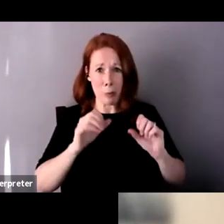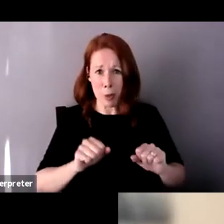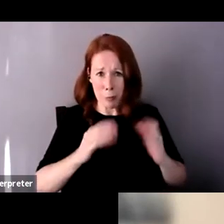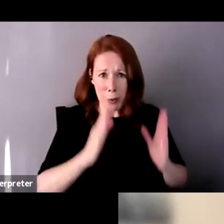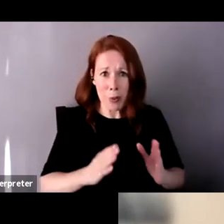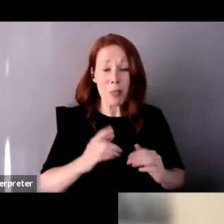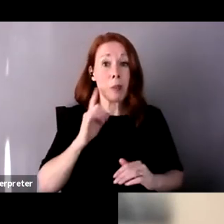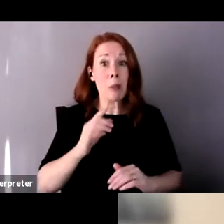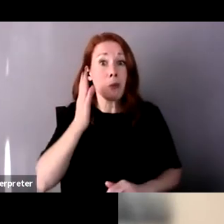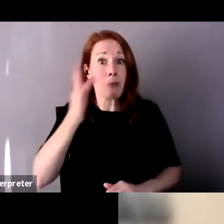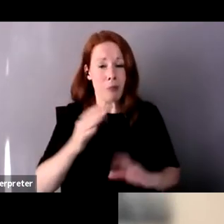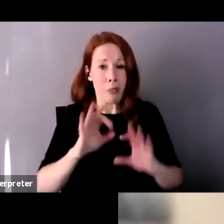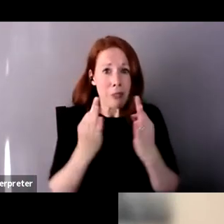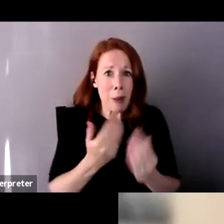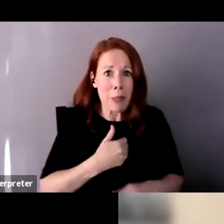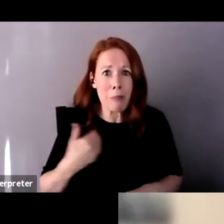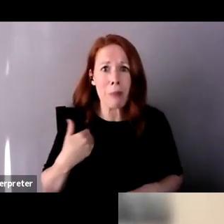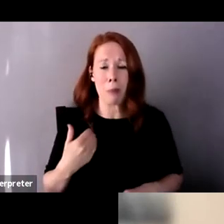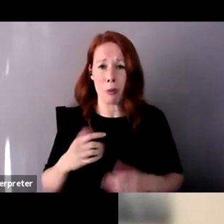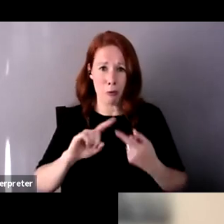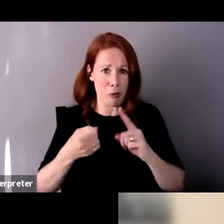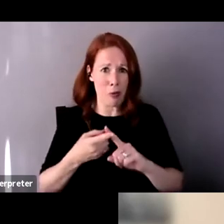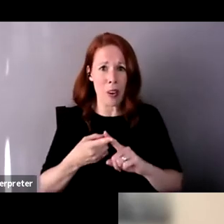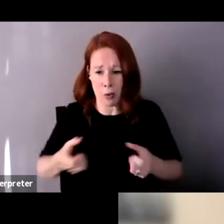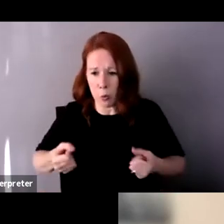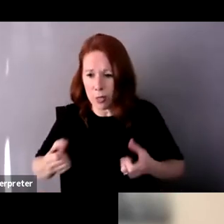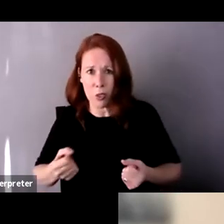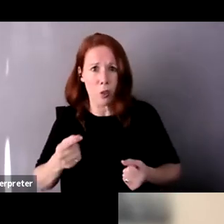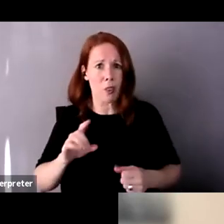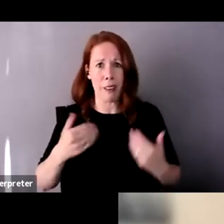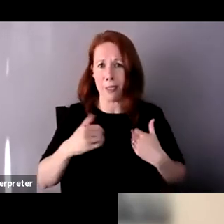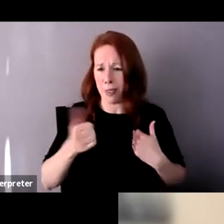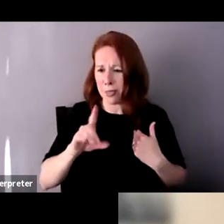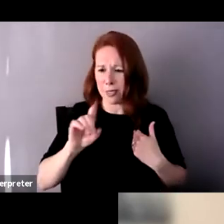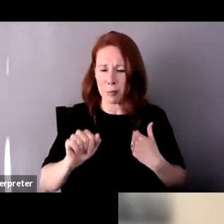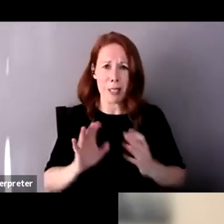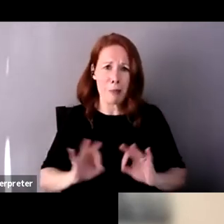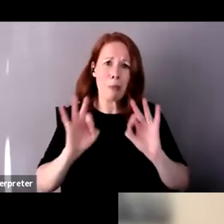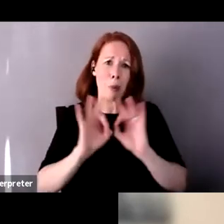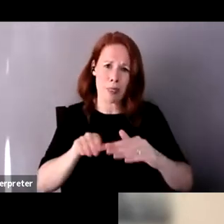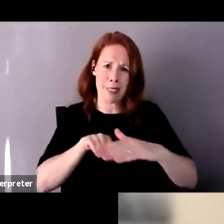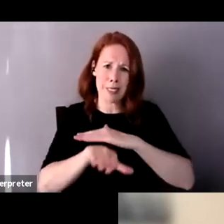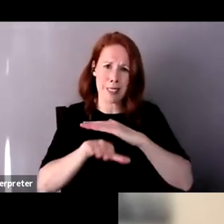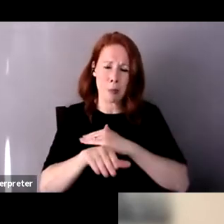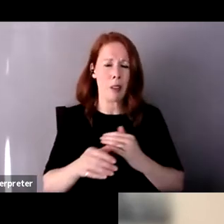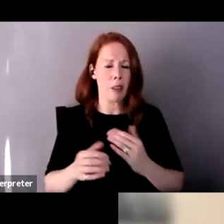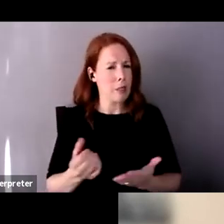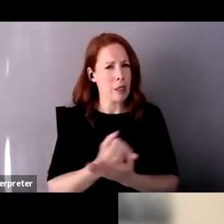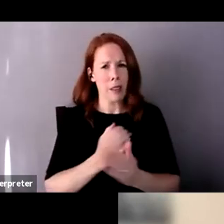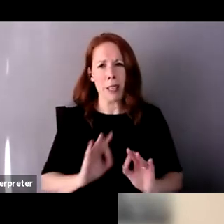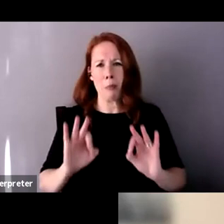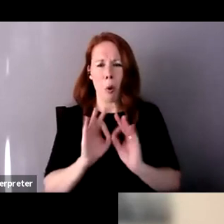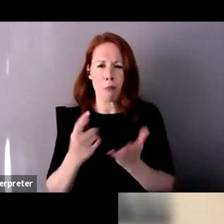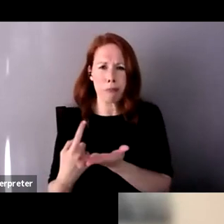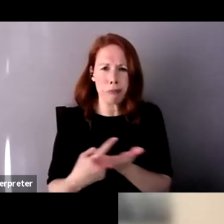the future, that these things are going to become really important in your life. This discussion is enormously important, and we need